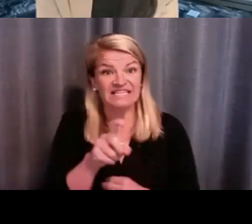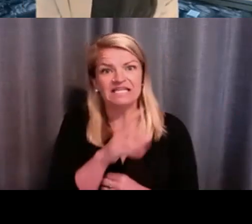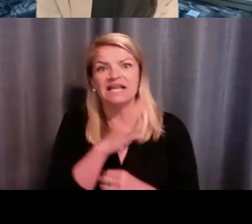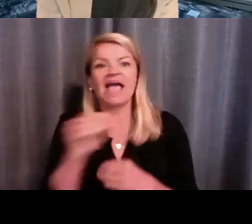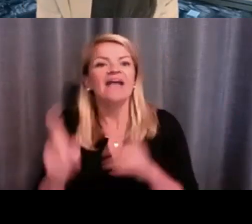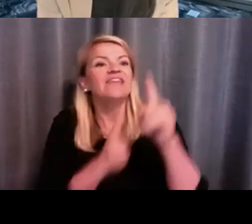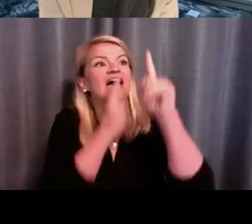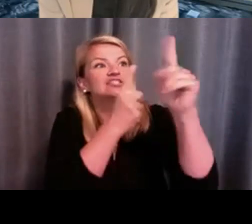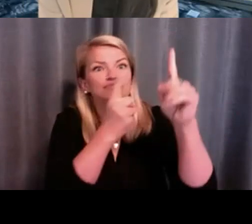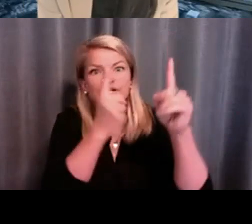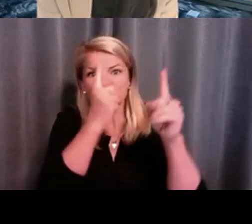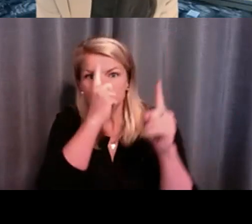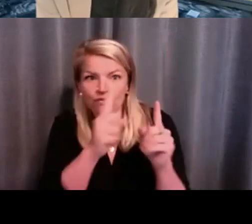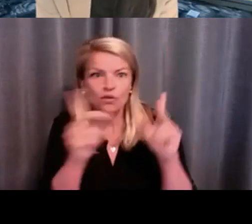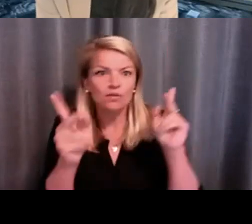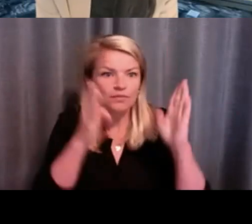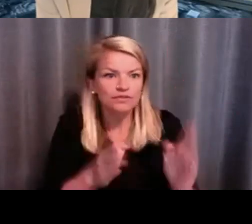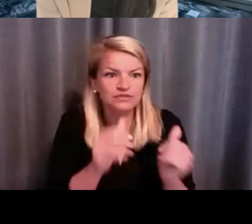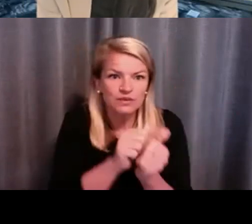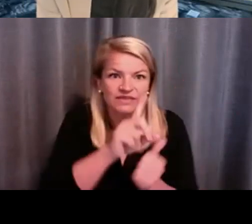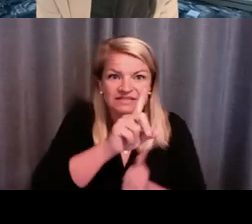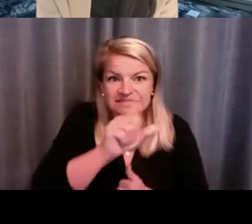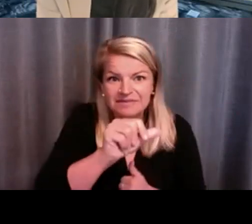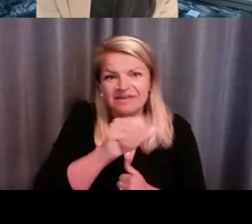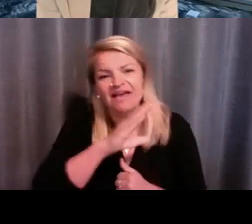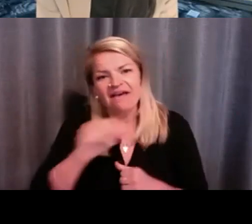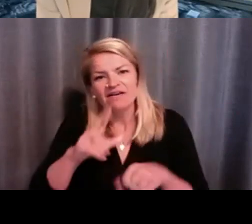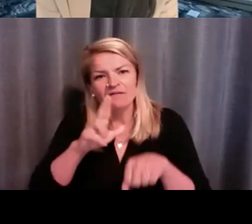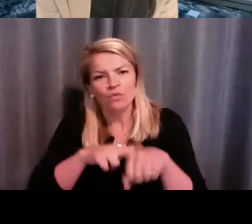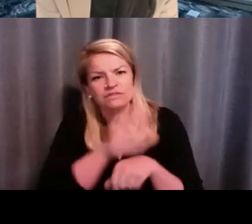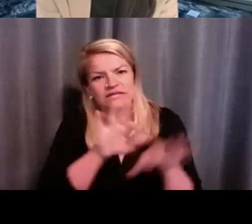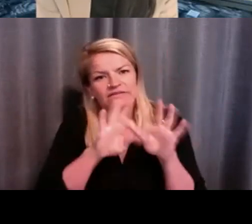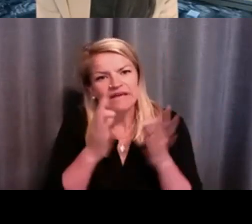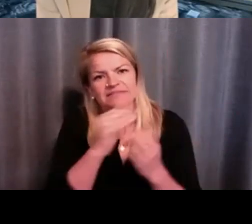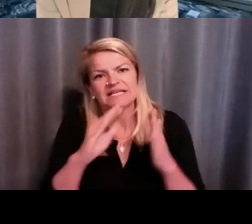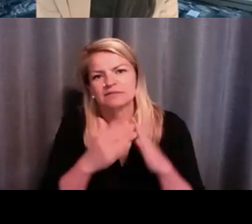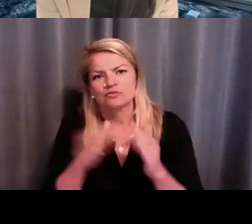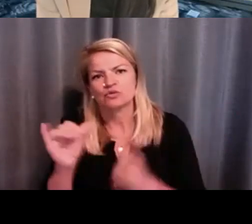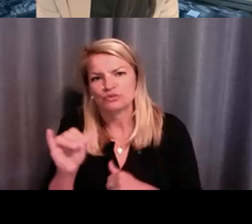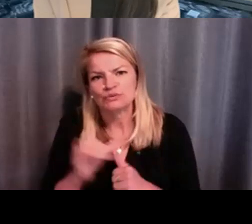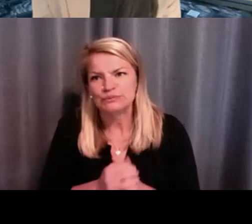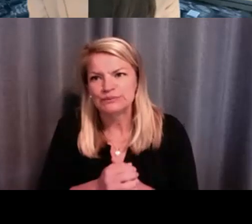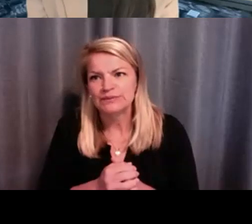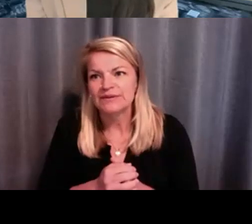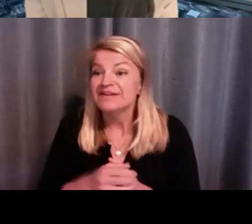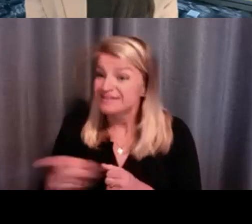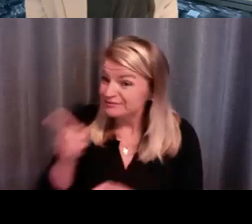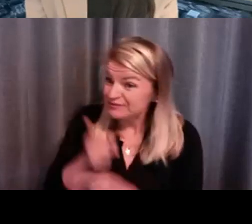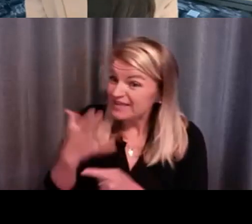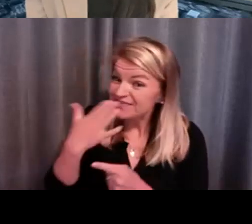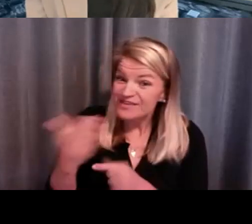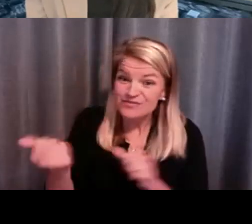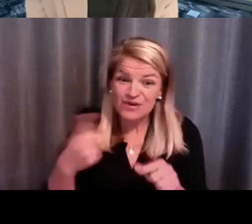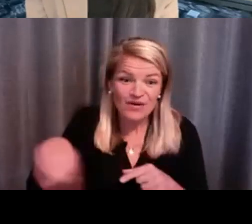of persons with disabilities, learners, and of course their families and communities. Right. Thank you all so